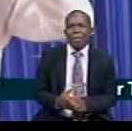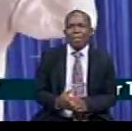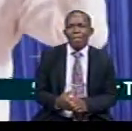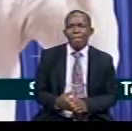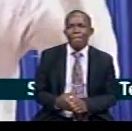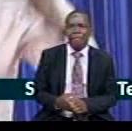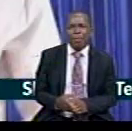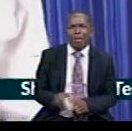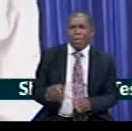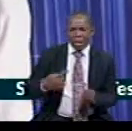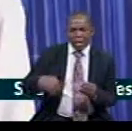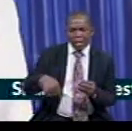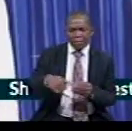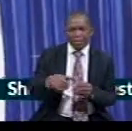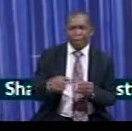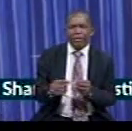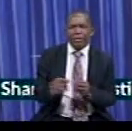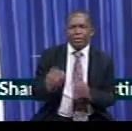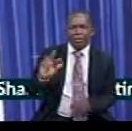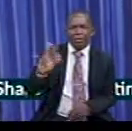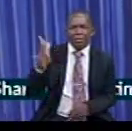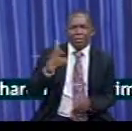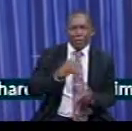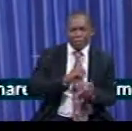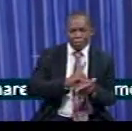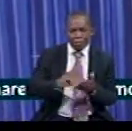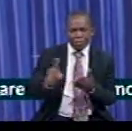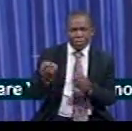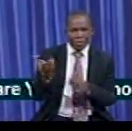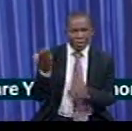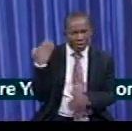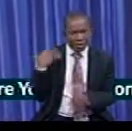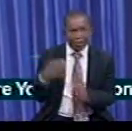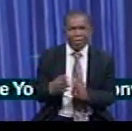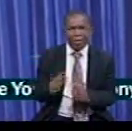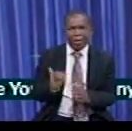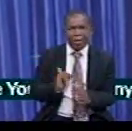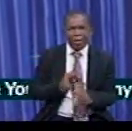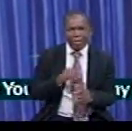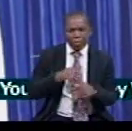About 3 weeks ago, I went and played football.